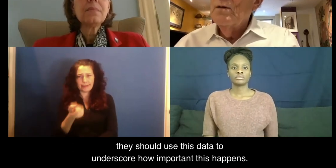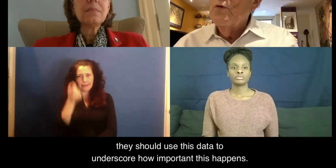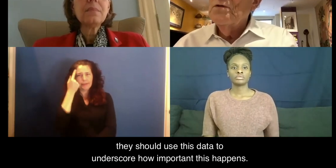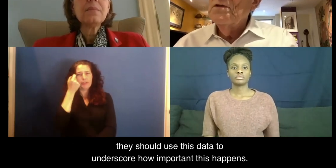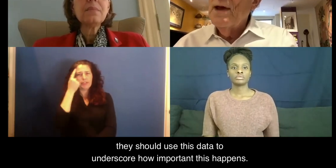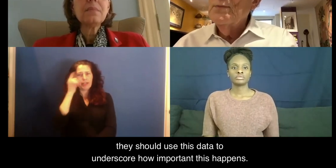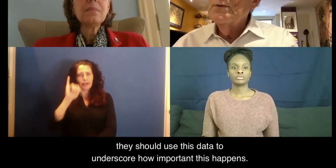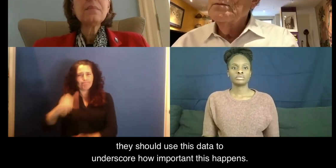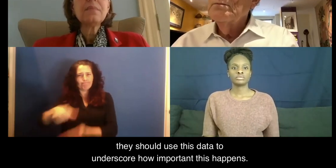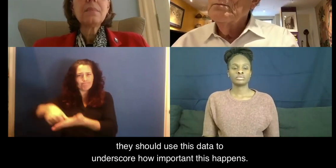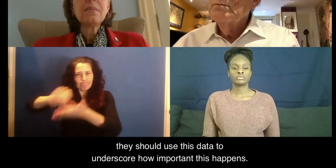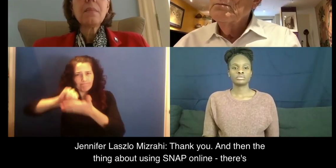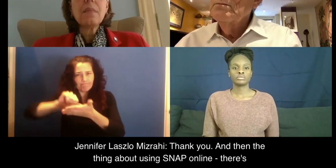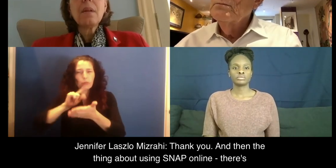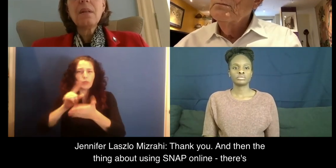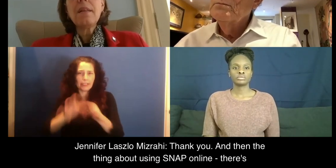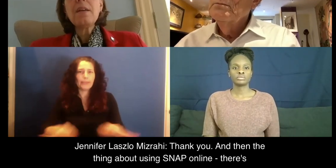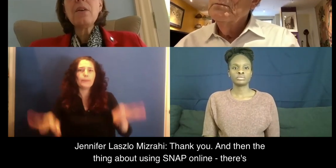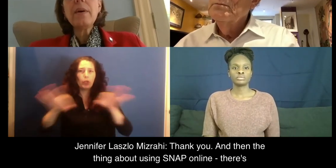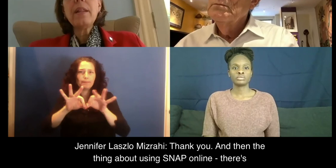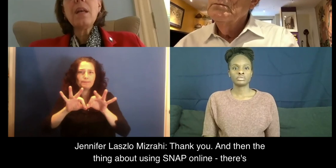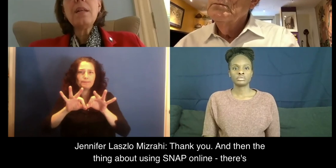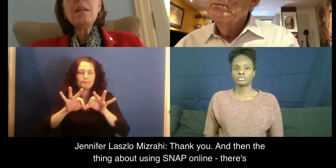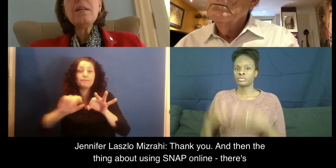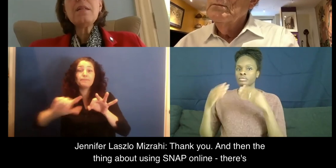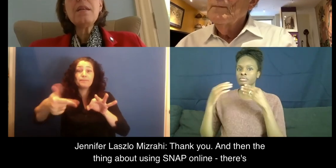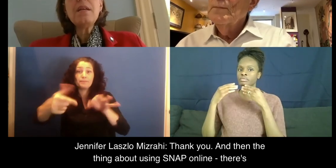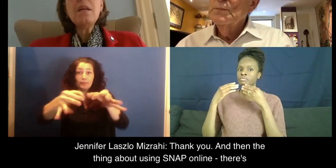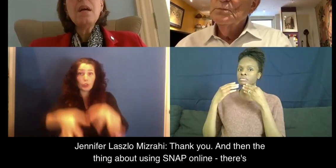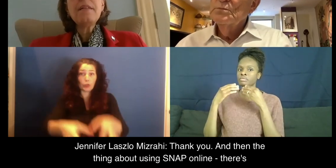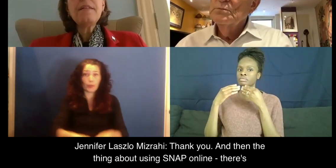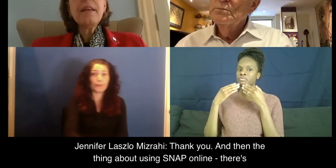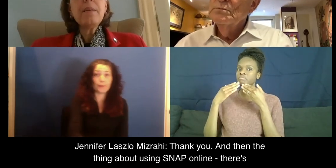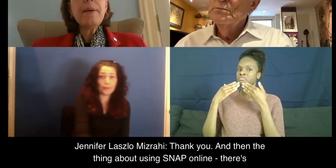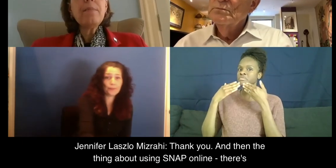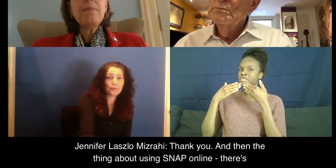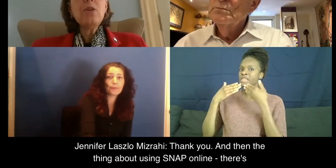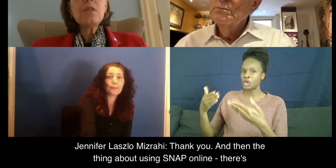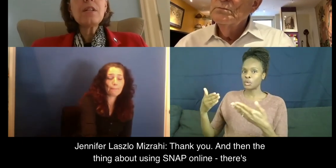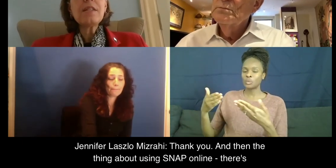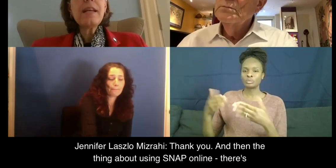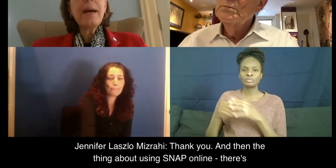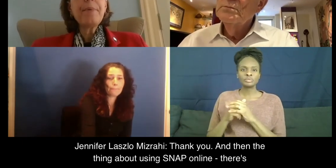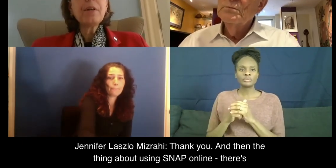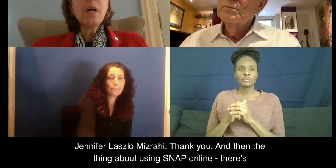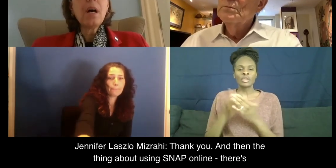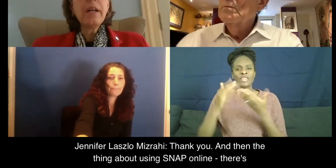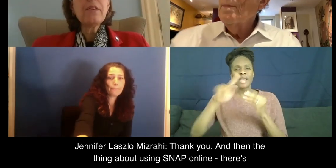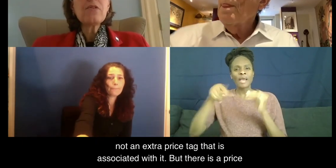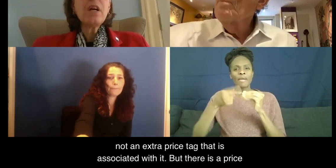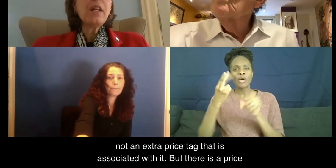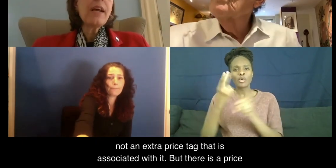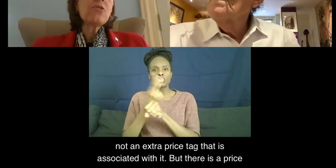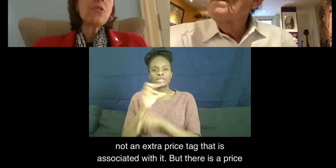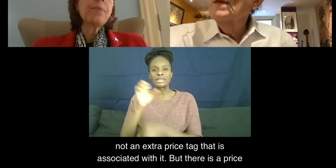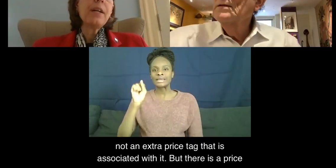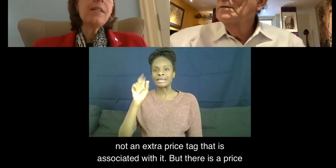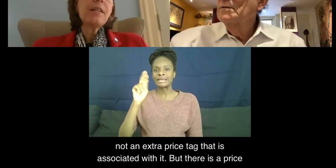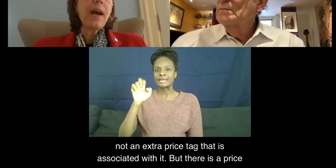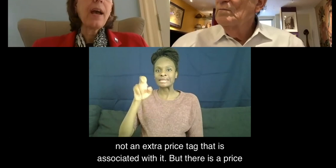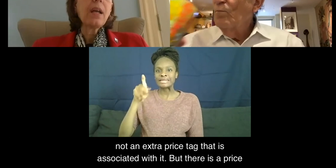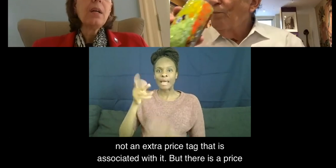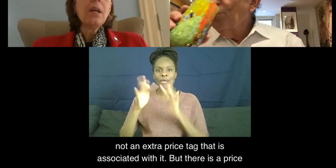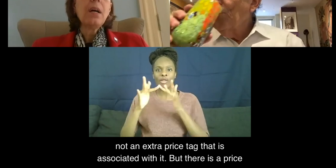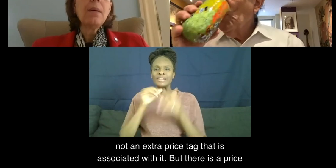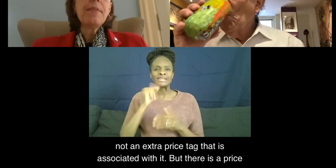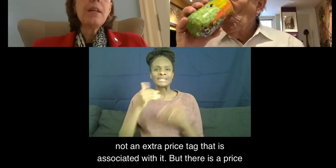how important this happened. Thank you. And, and then the, the, the thing about using snap online, there's not an extra price